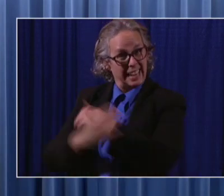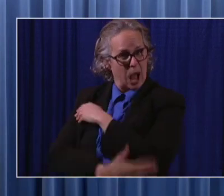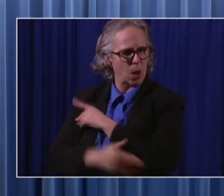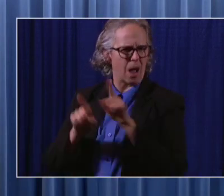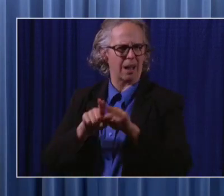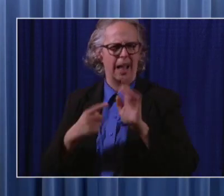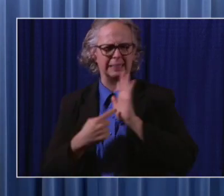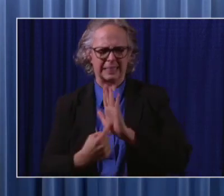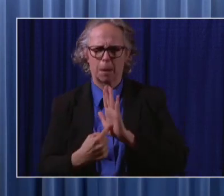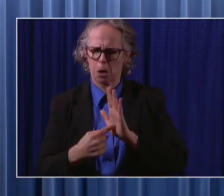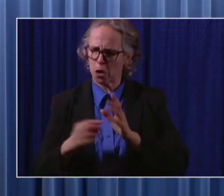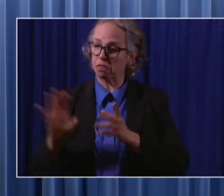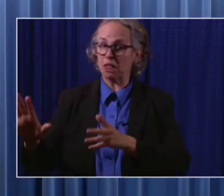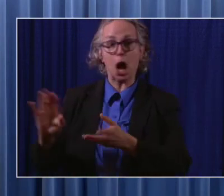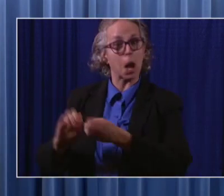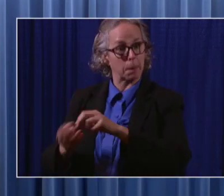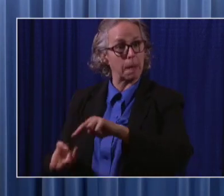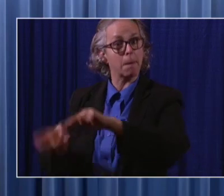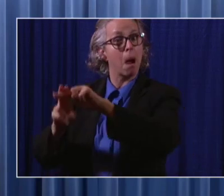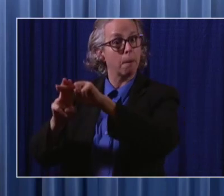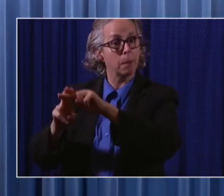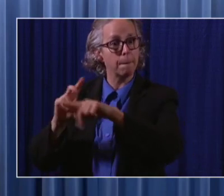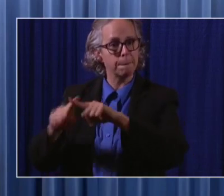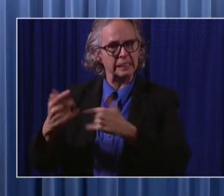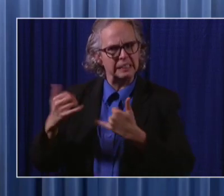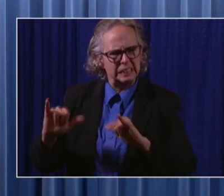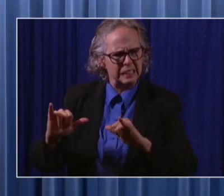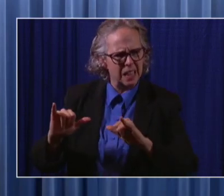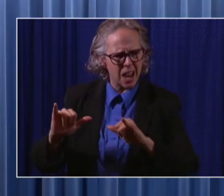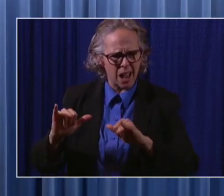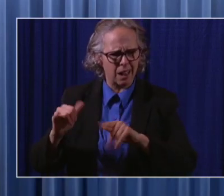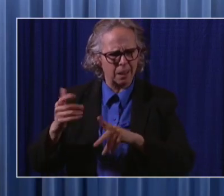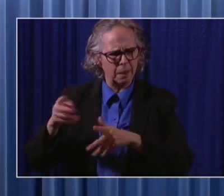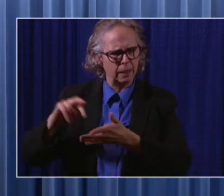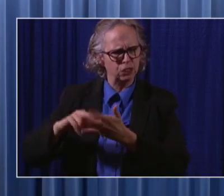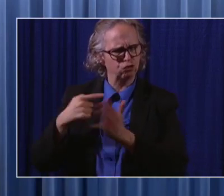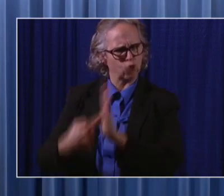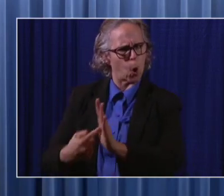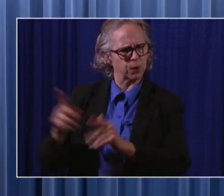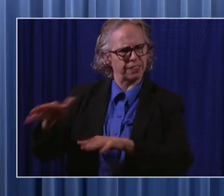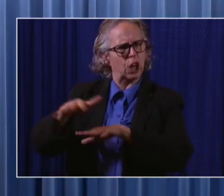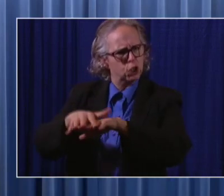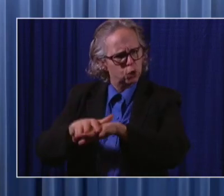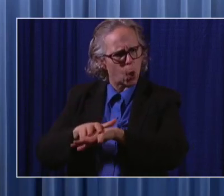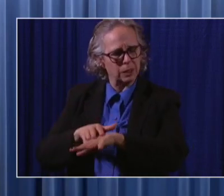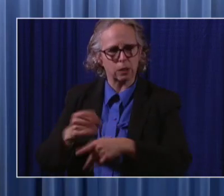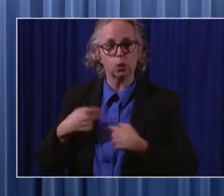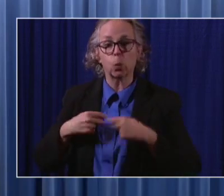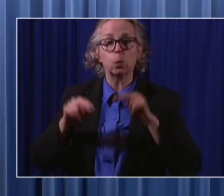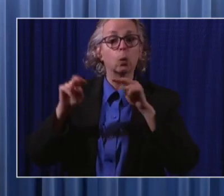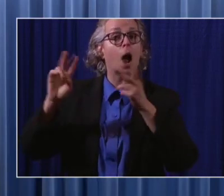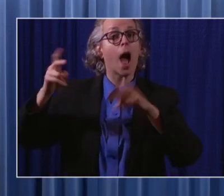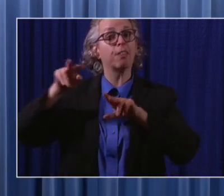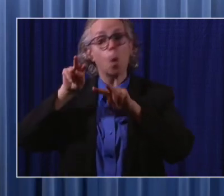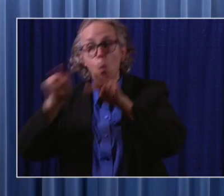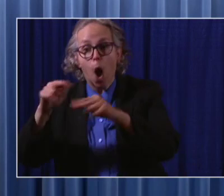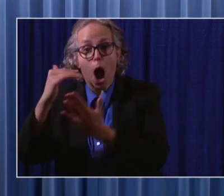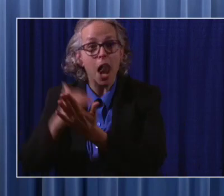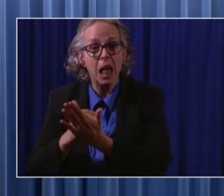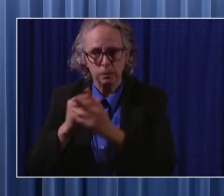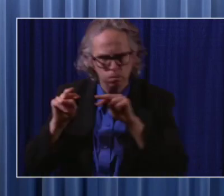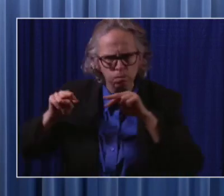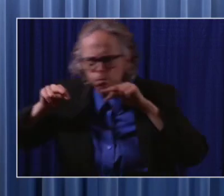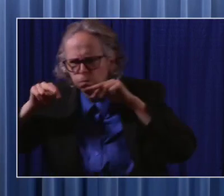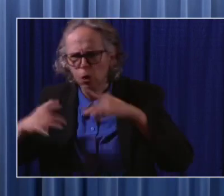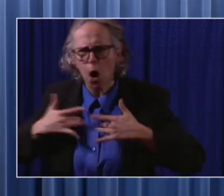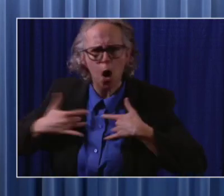but there is some good news there. Allen County dropped from the watch list this week. Earlier in the month, Allen County had several outbreaks that drove